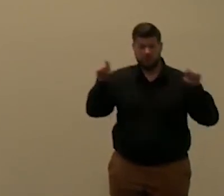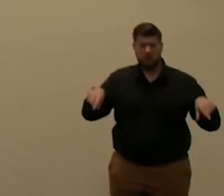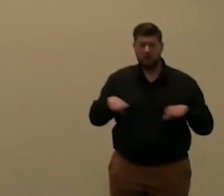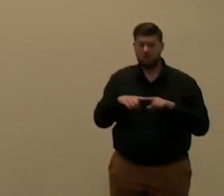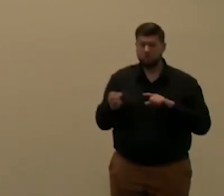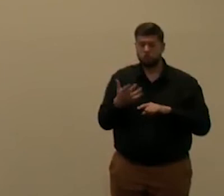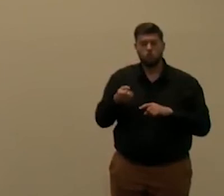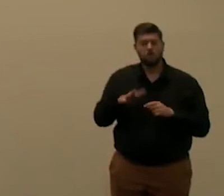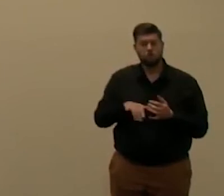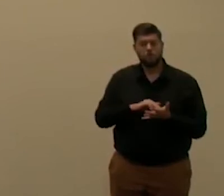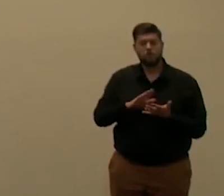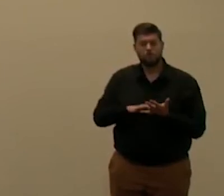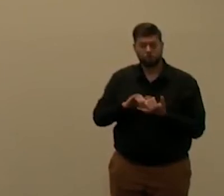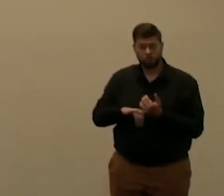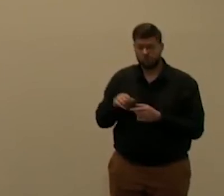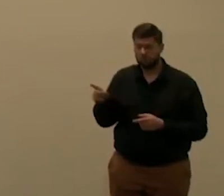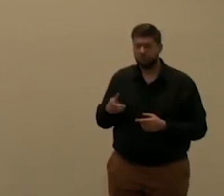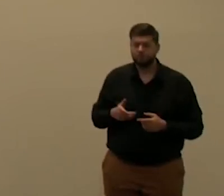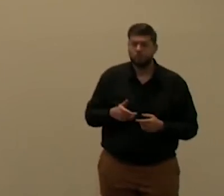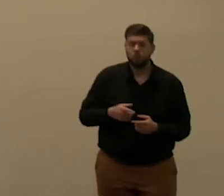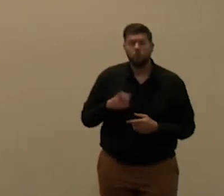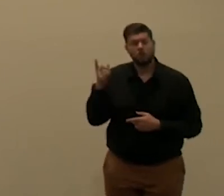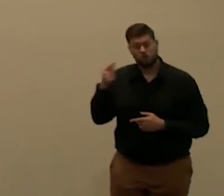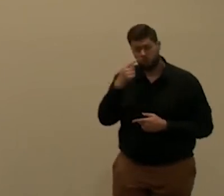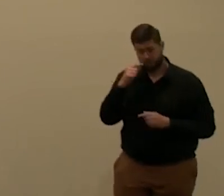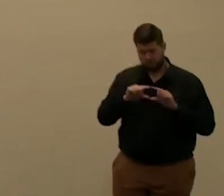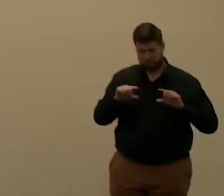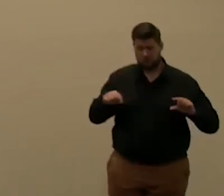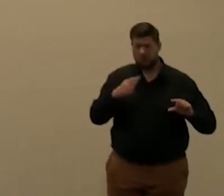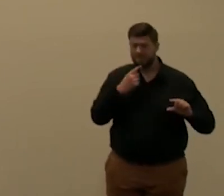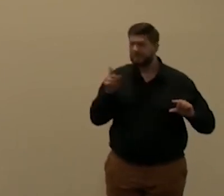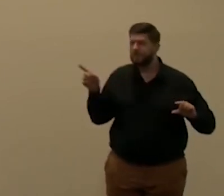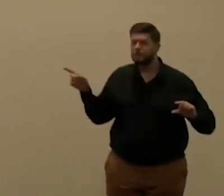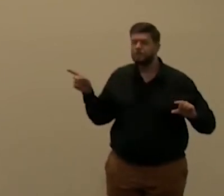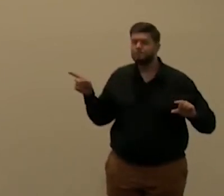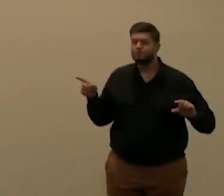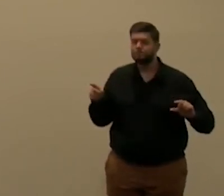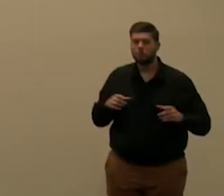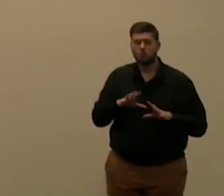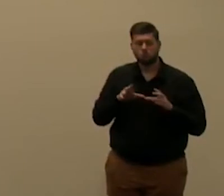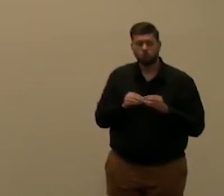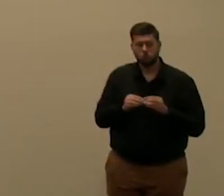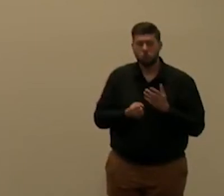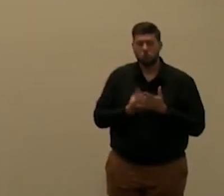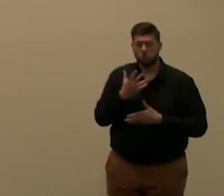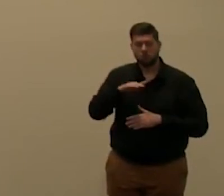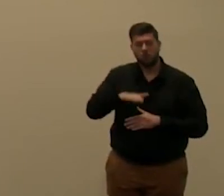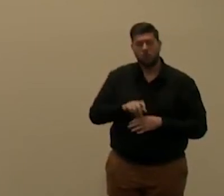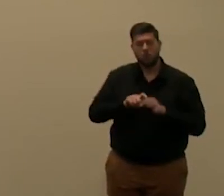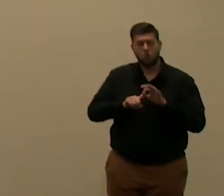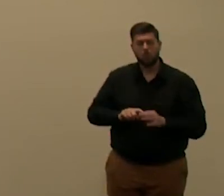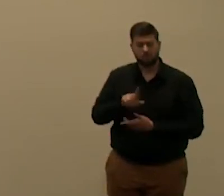from Microsoft. So, in this case, they're saying we've got total cost of low quality meetings, and